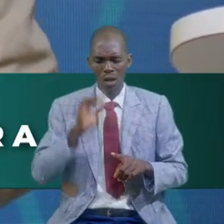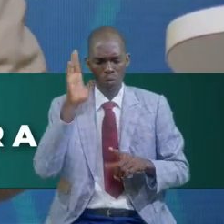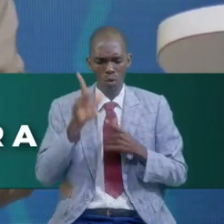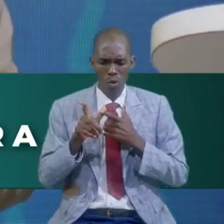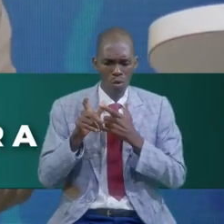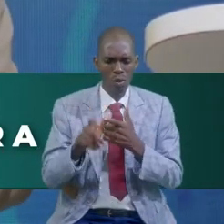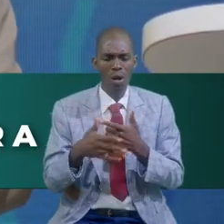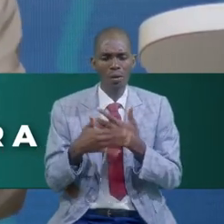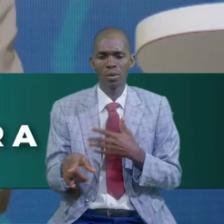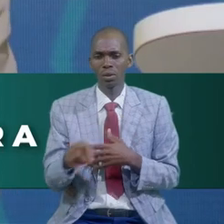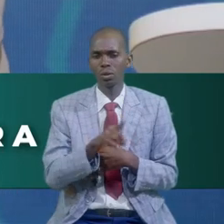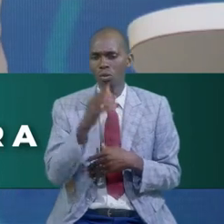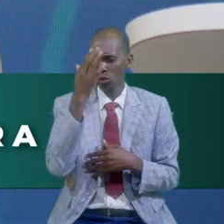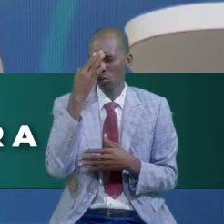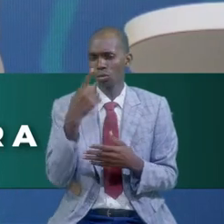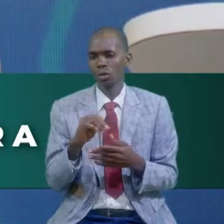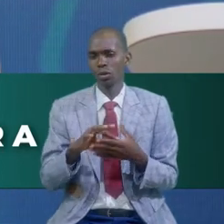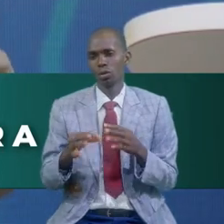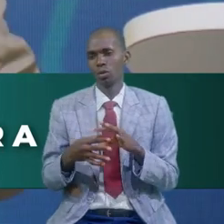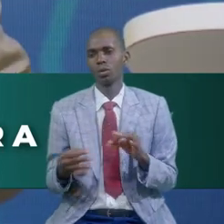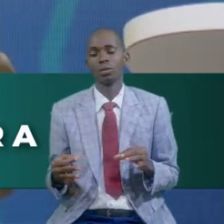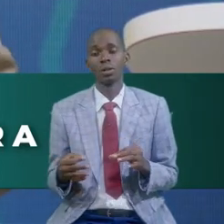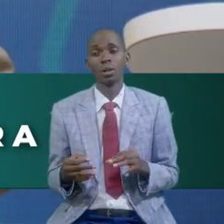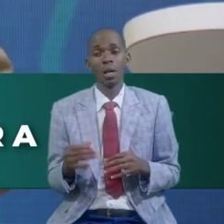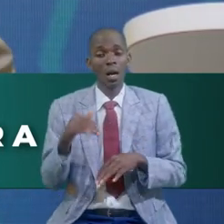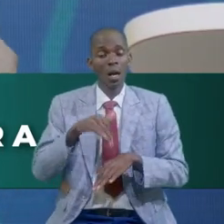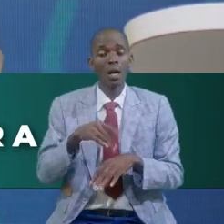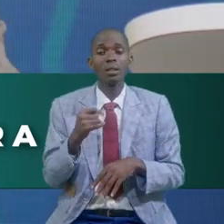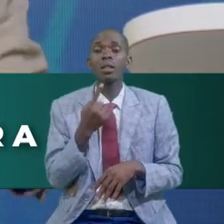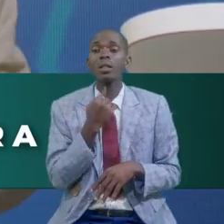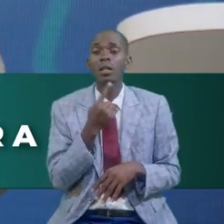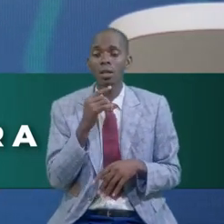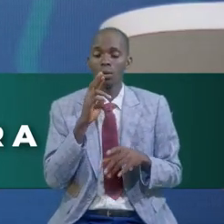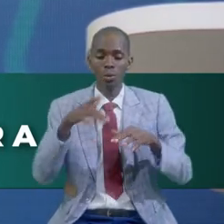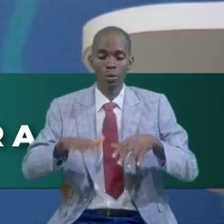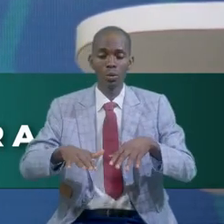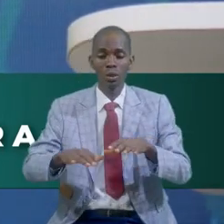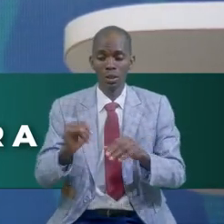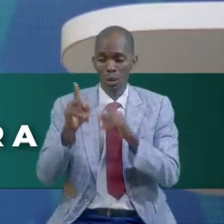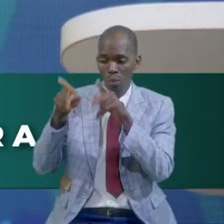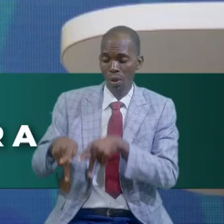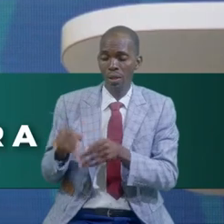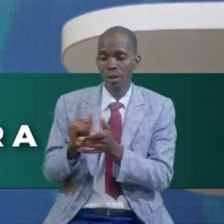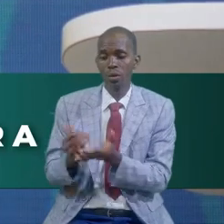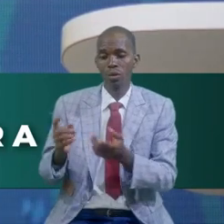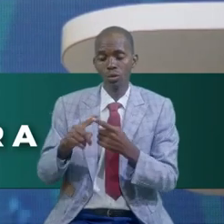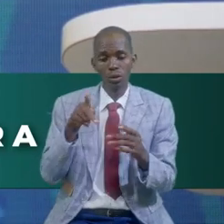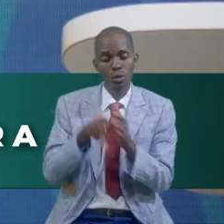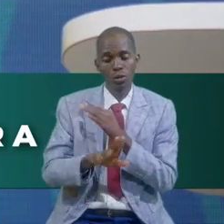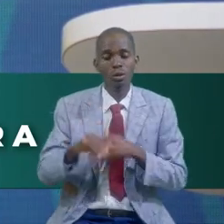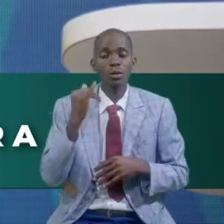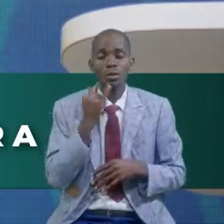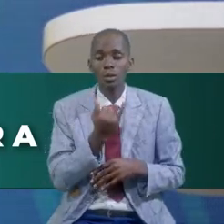Sea, the one who wanted to kill Moses, they all perished and they died at the Red